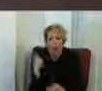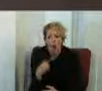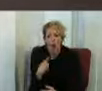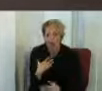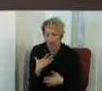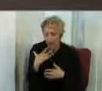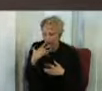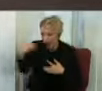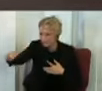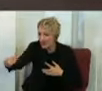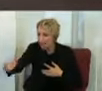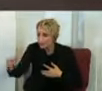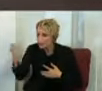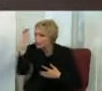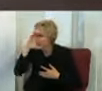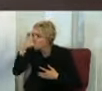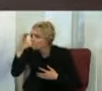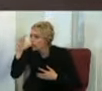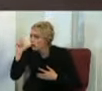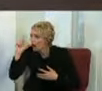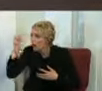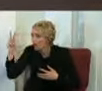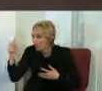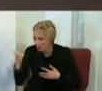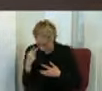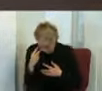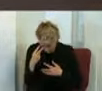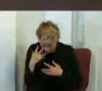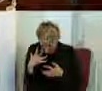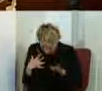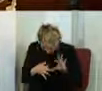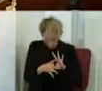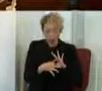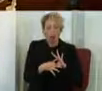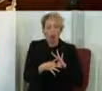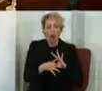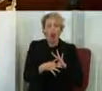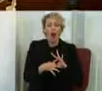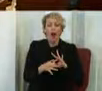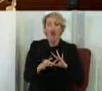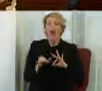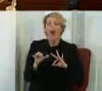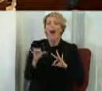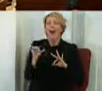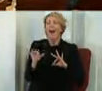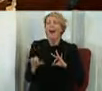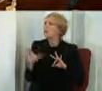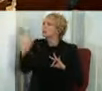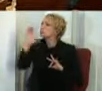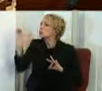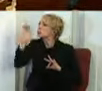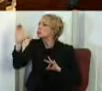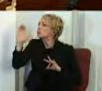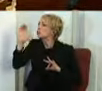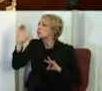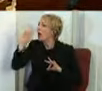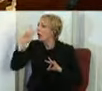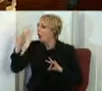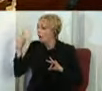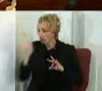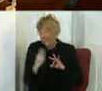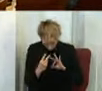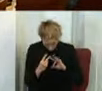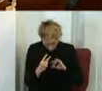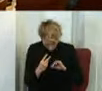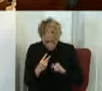the outside rather than looking within. We search all over the place for God. I had a